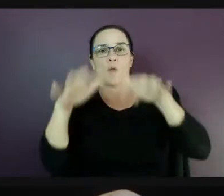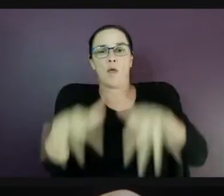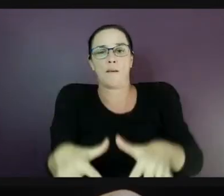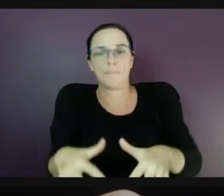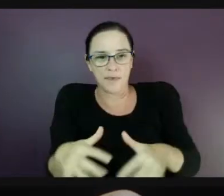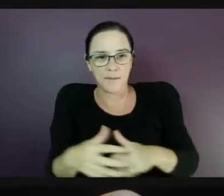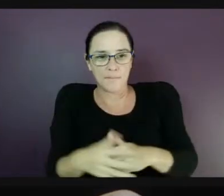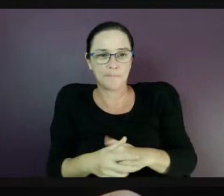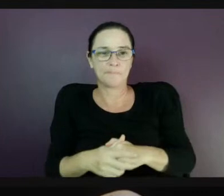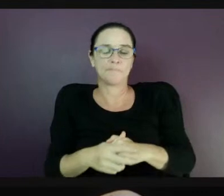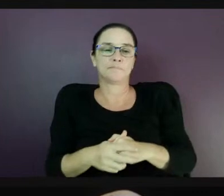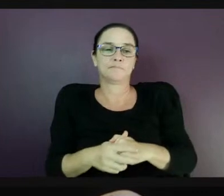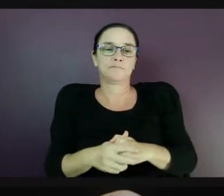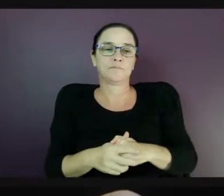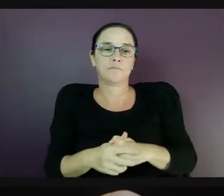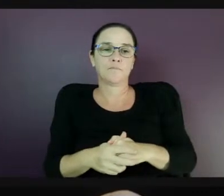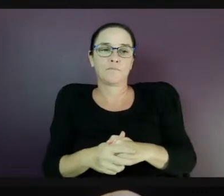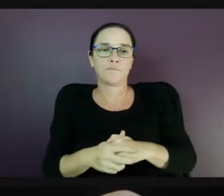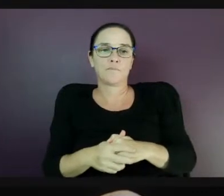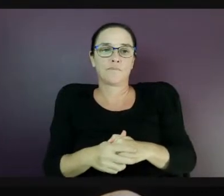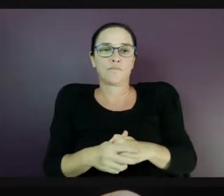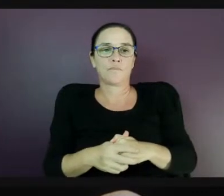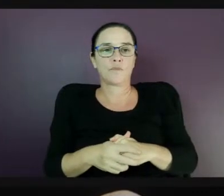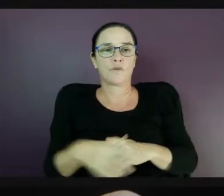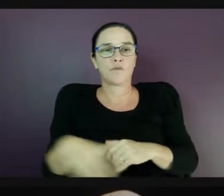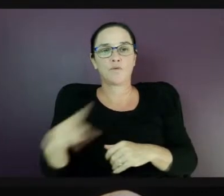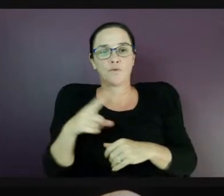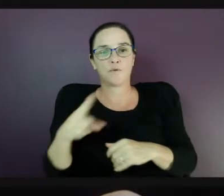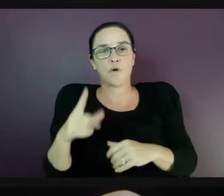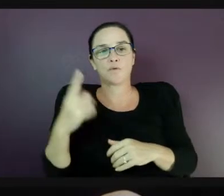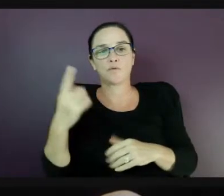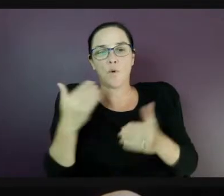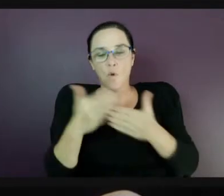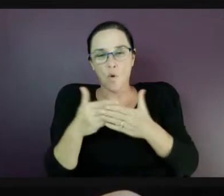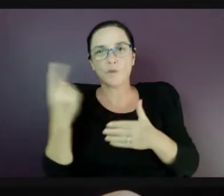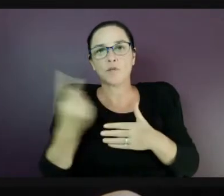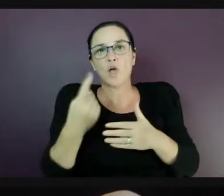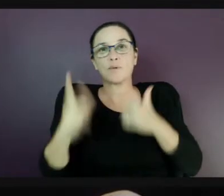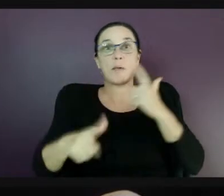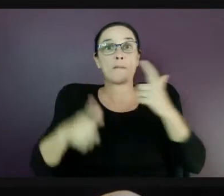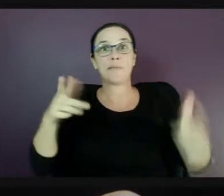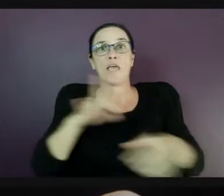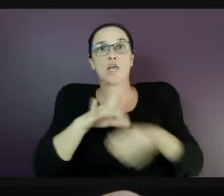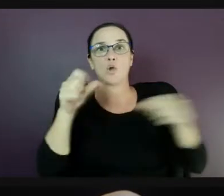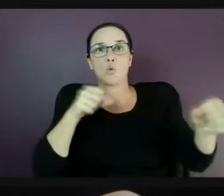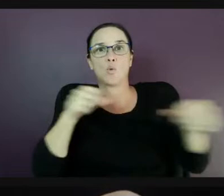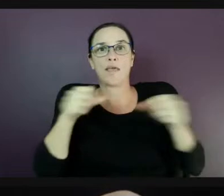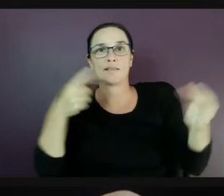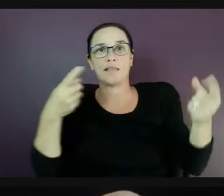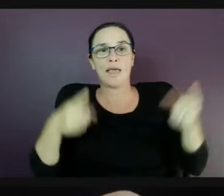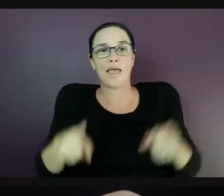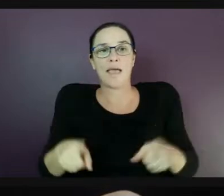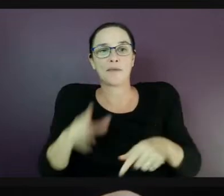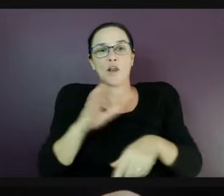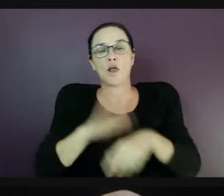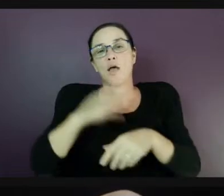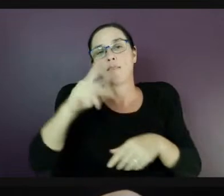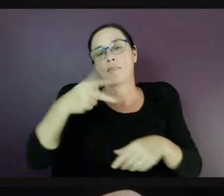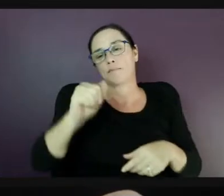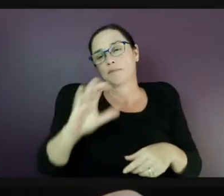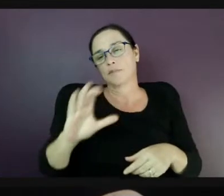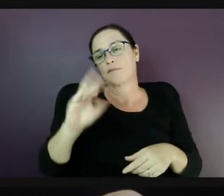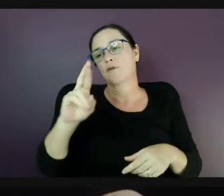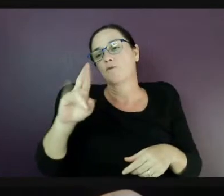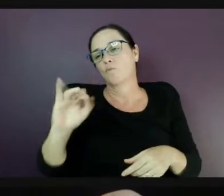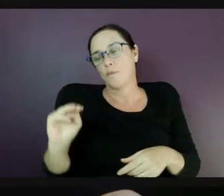Pacific-wide tsunamis, those are almost always big earthquakes that happen along the Pacific Rim.